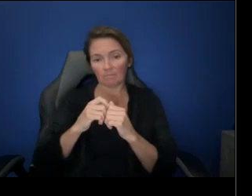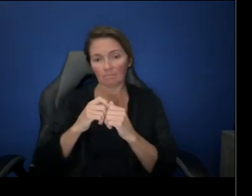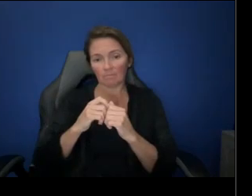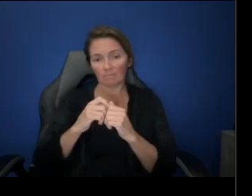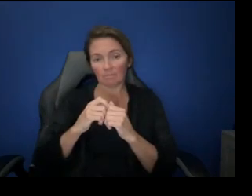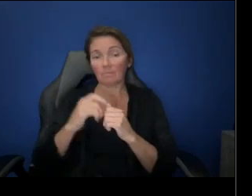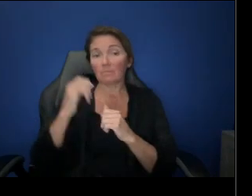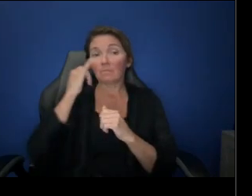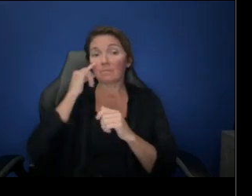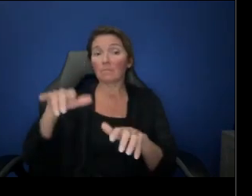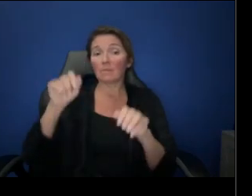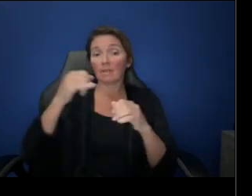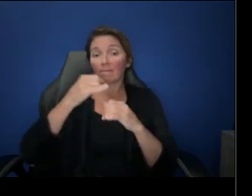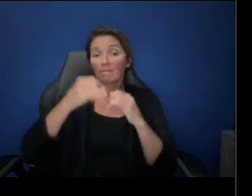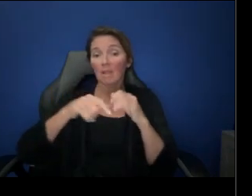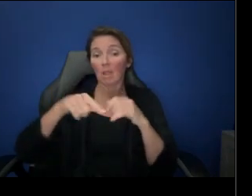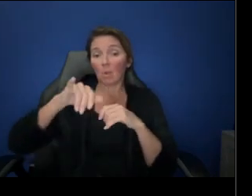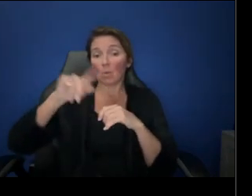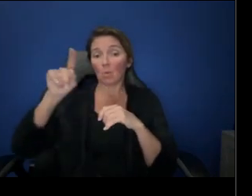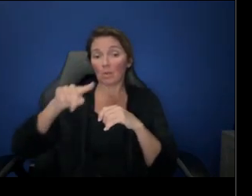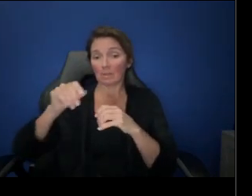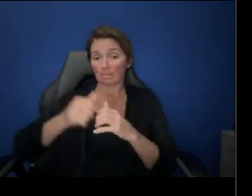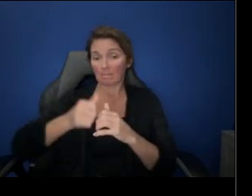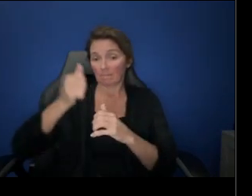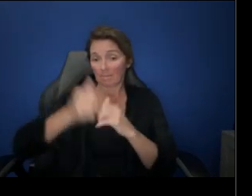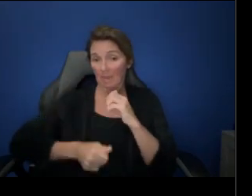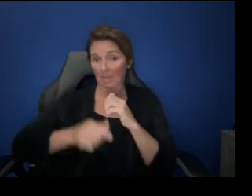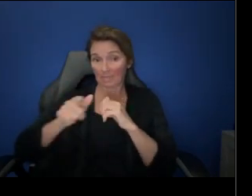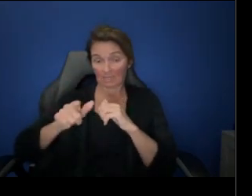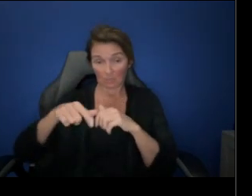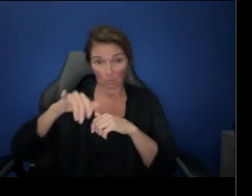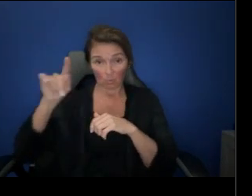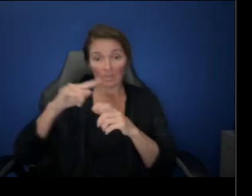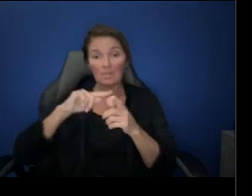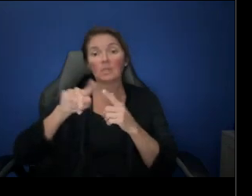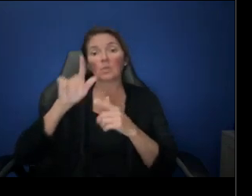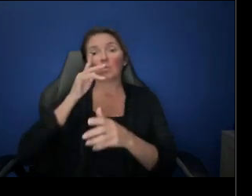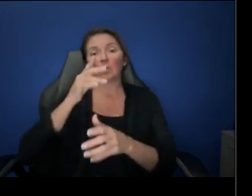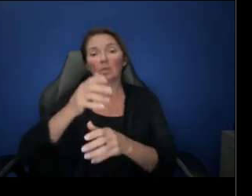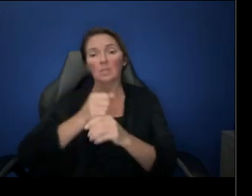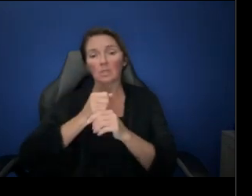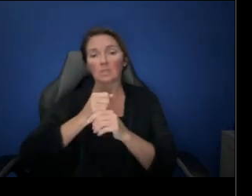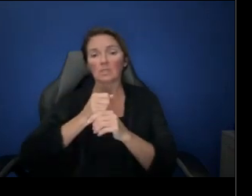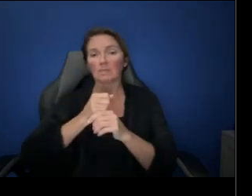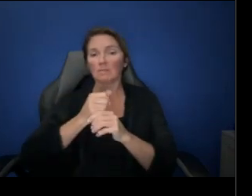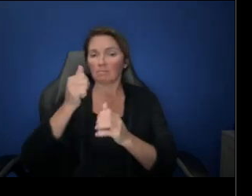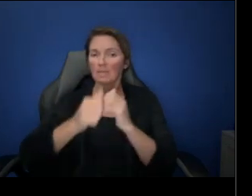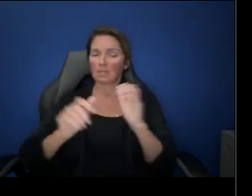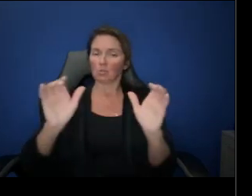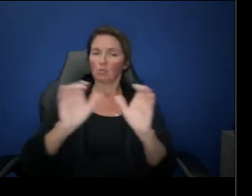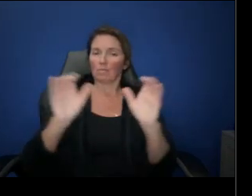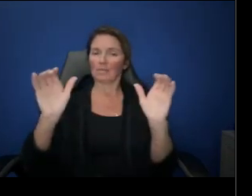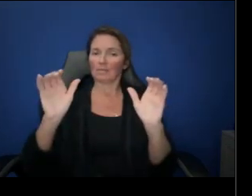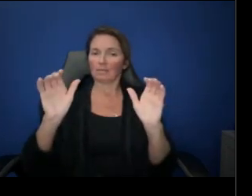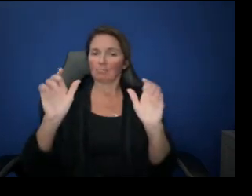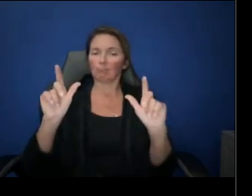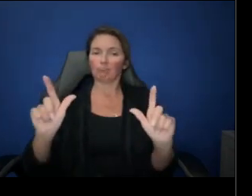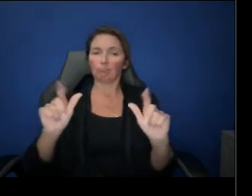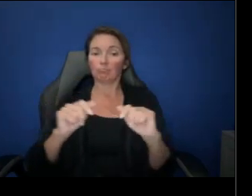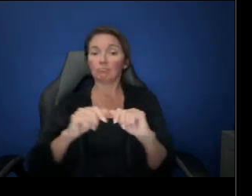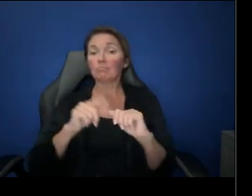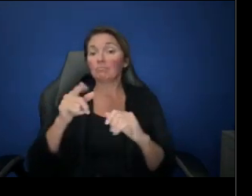If you take the final quiz and pass the quiz, you will receive a passing certificate. The